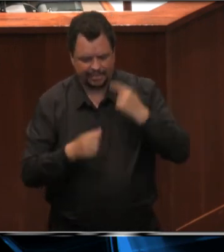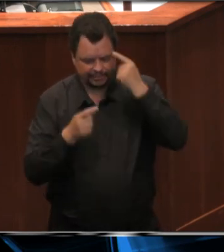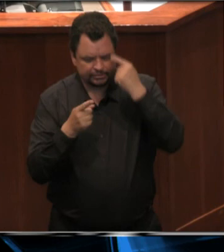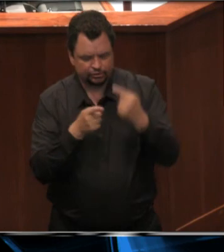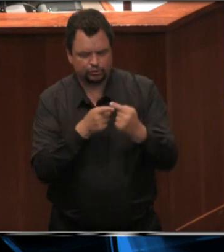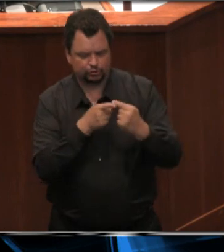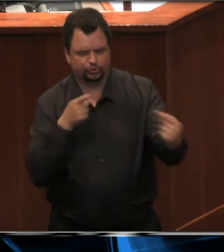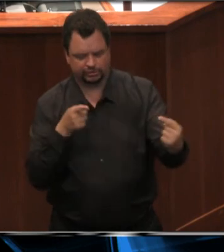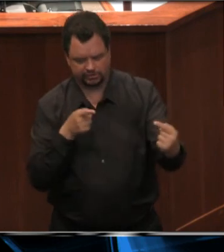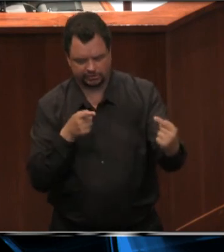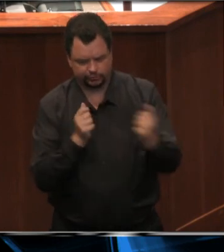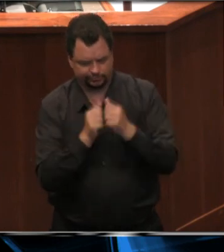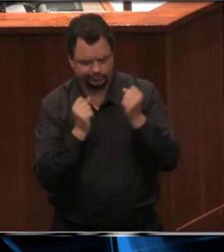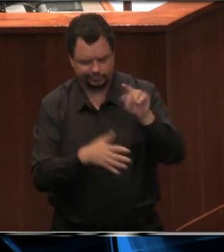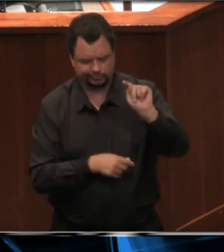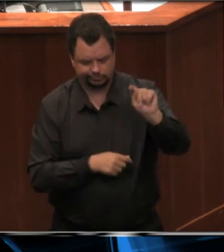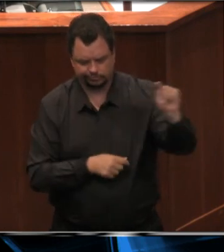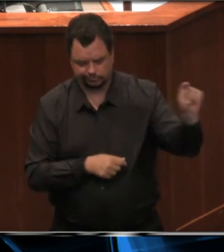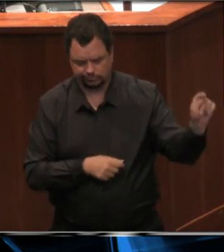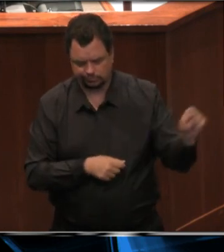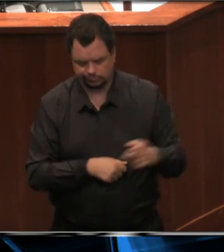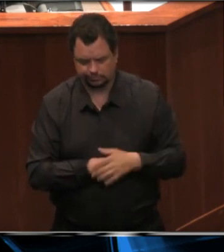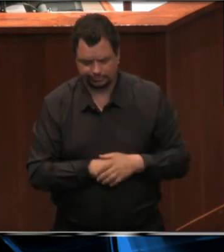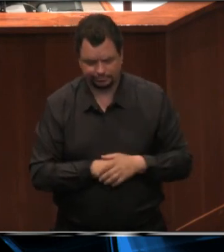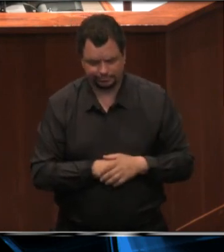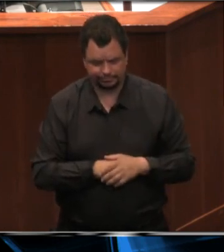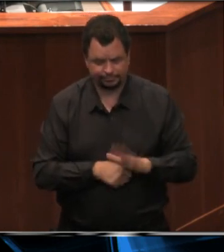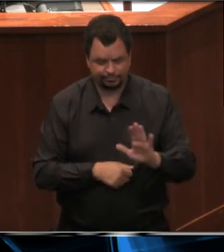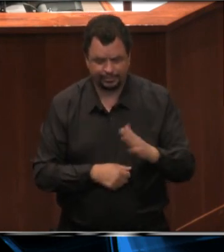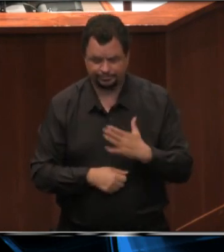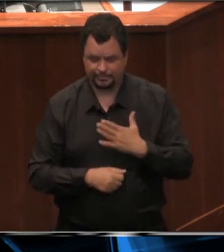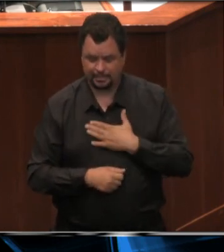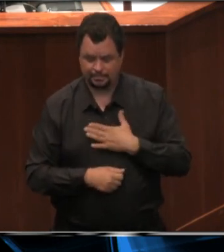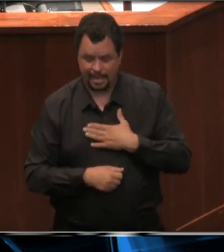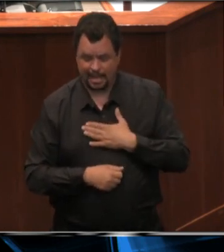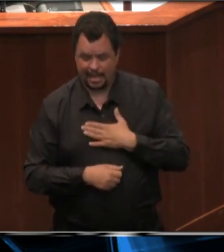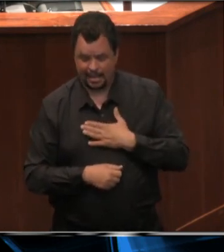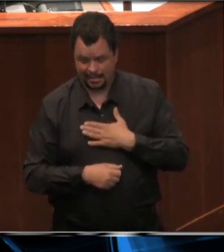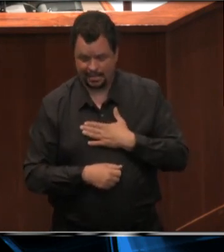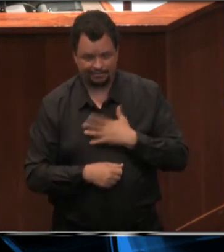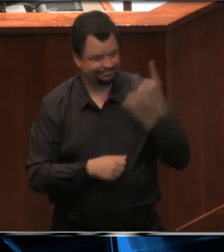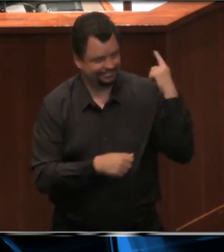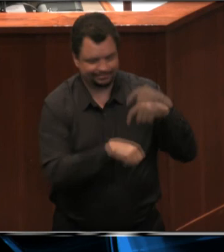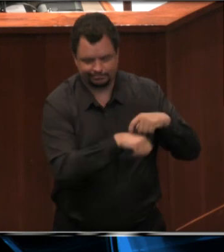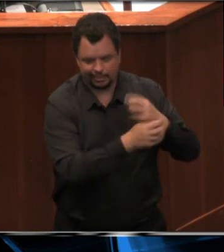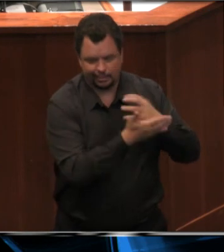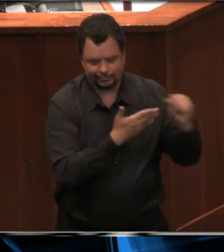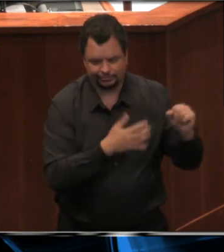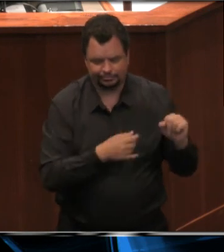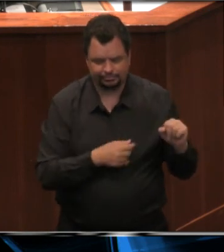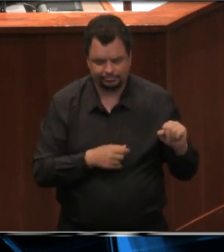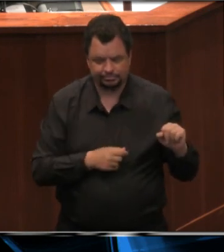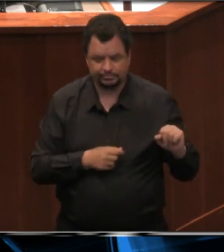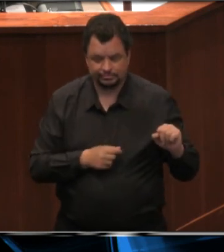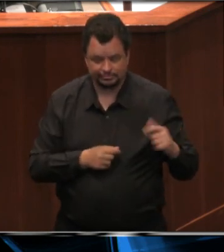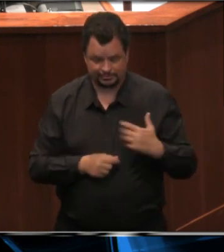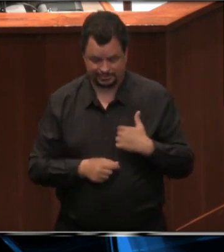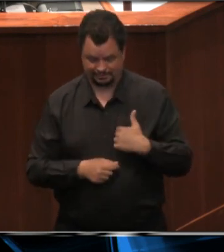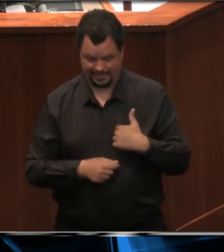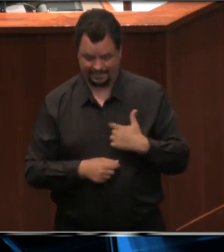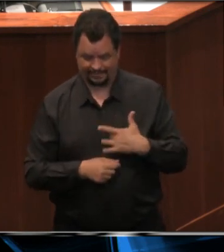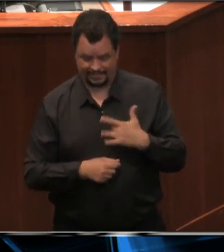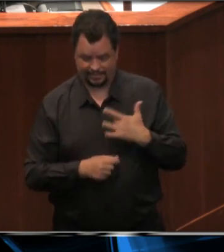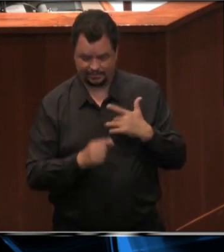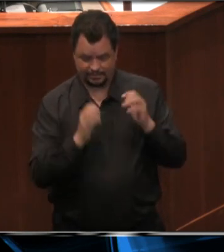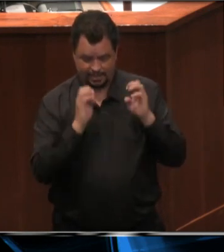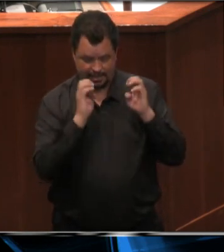last part? Yes, please. Thank you. Education, like some services like healthcare, can